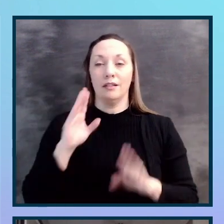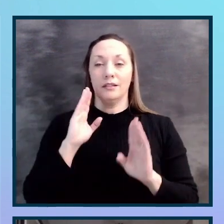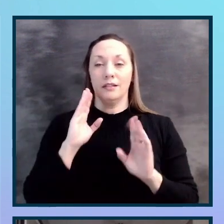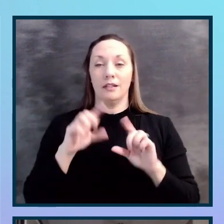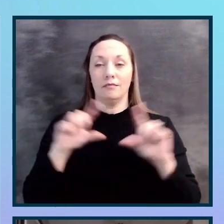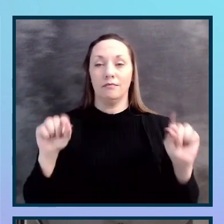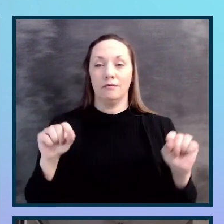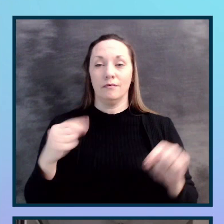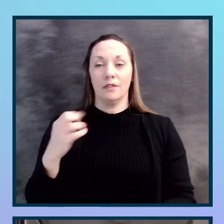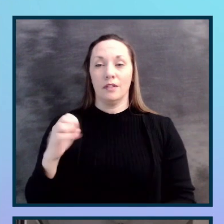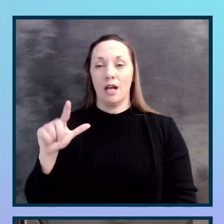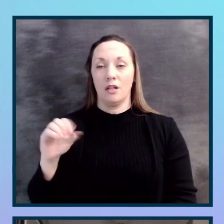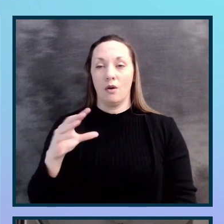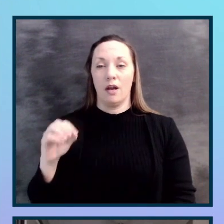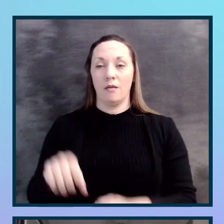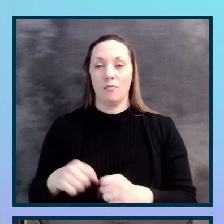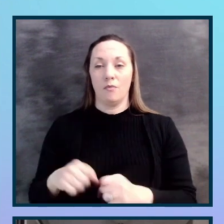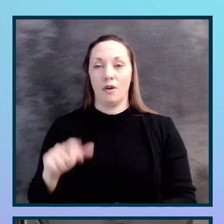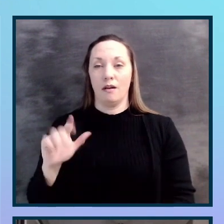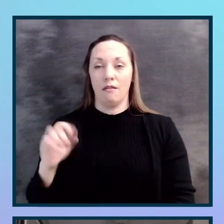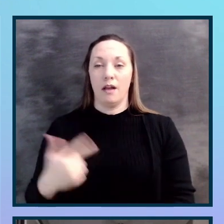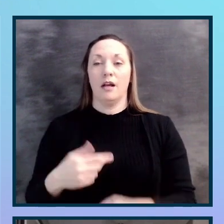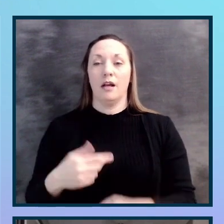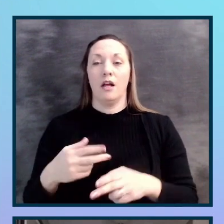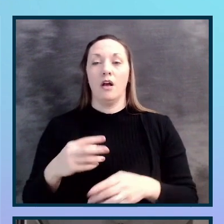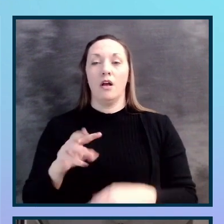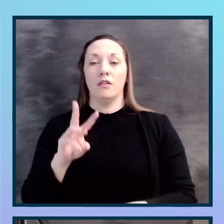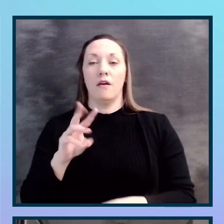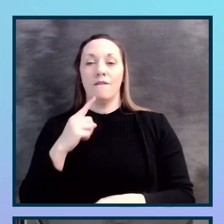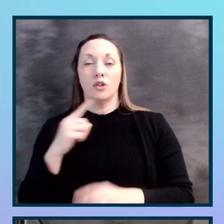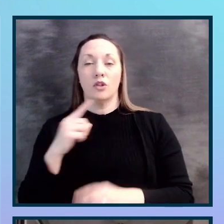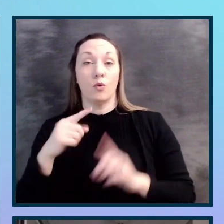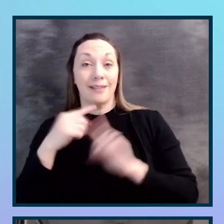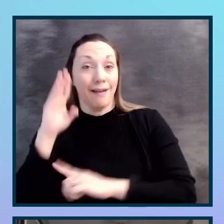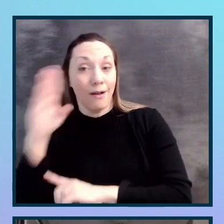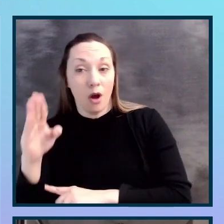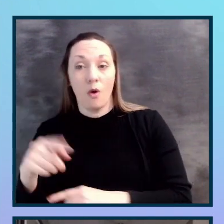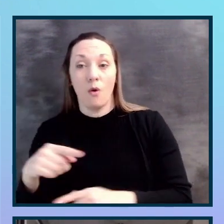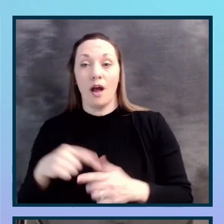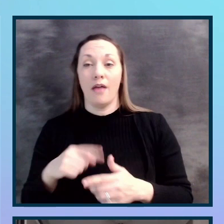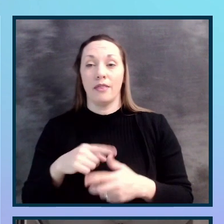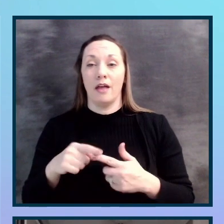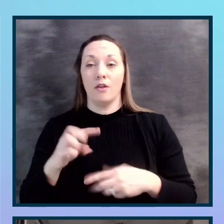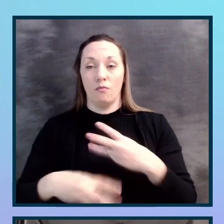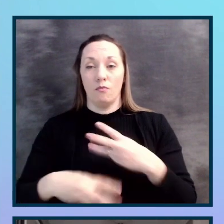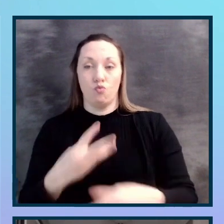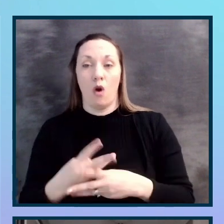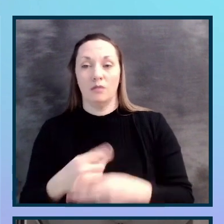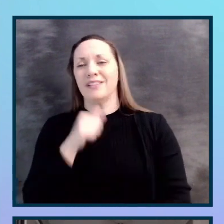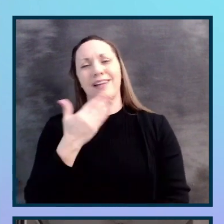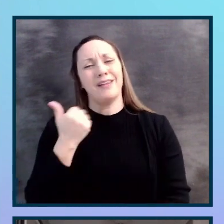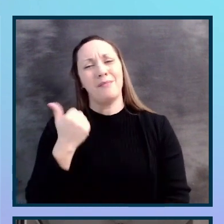and then world, VoiceOver would say hello and then a swipe again to be world. And so not the best user